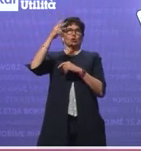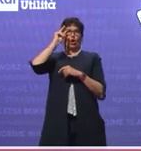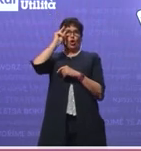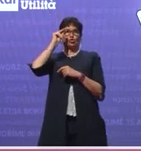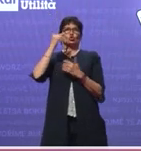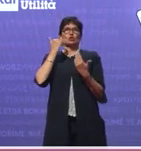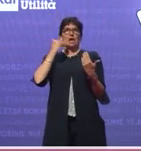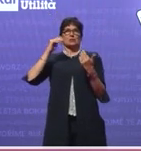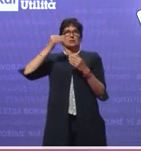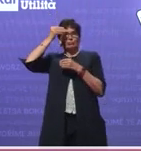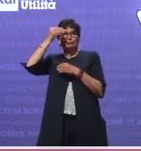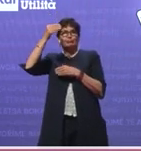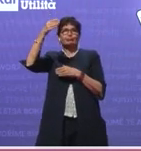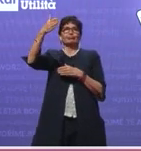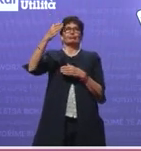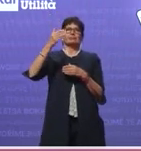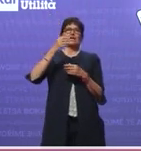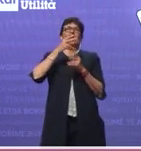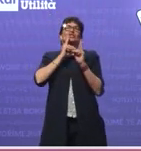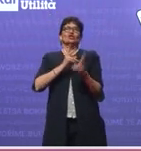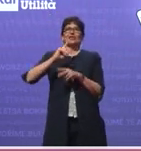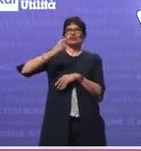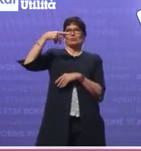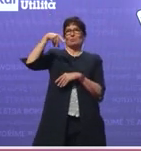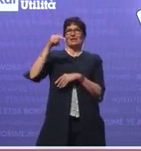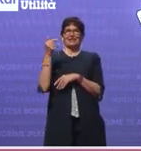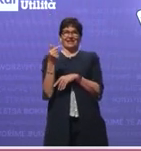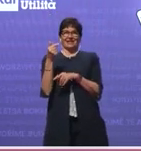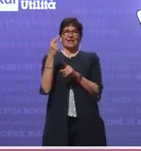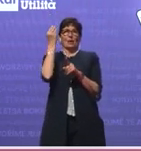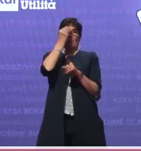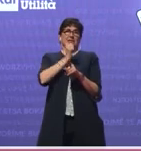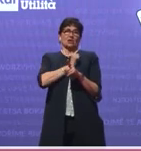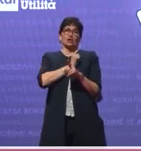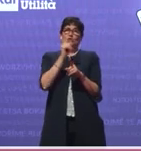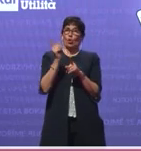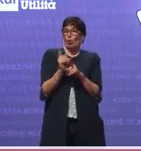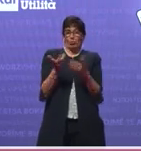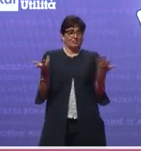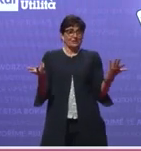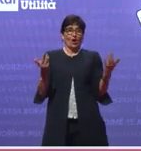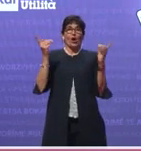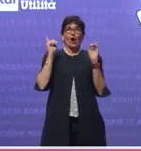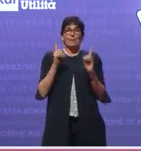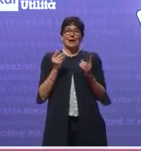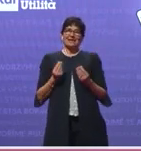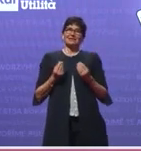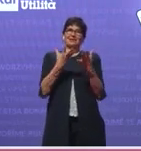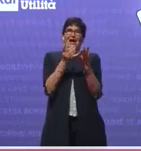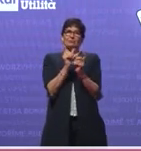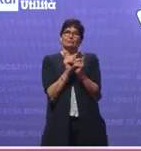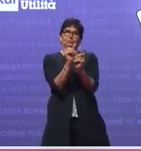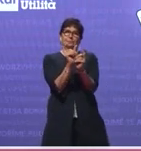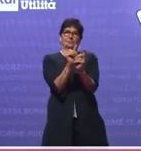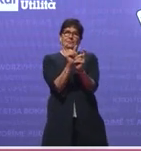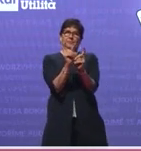GPT-4 does not think for itself. You prompt it. It can't do anything in the